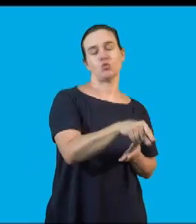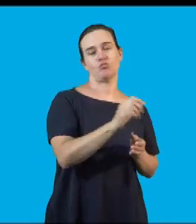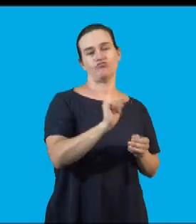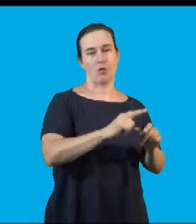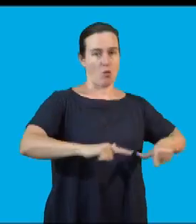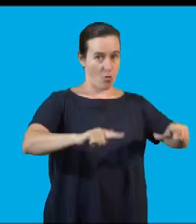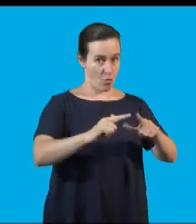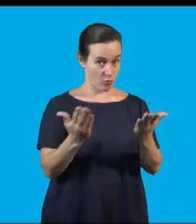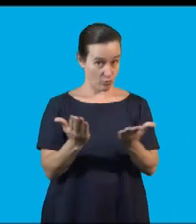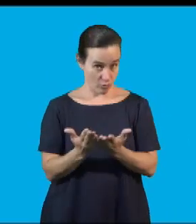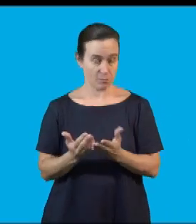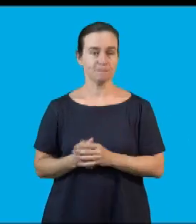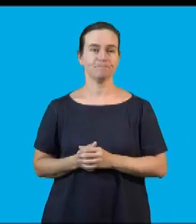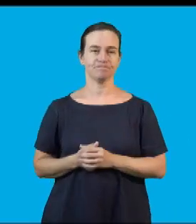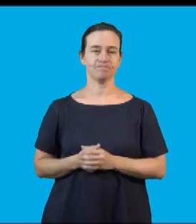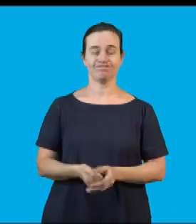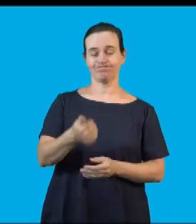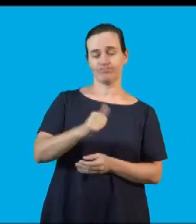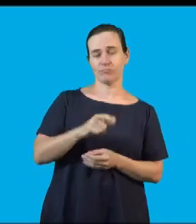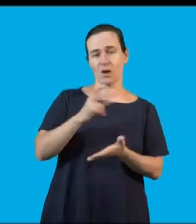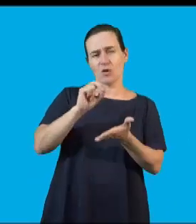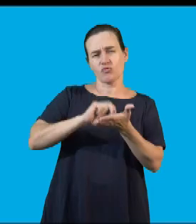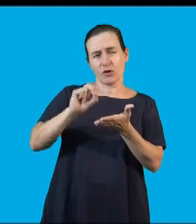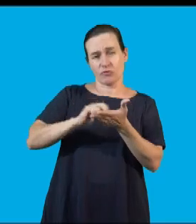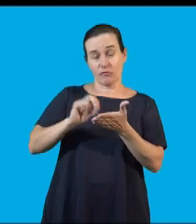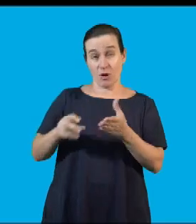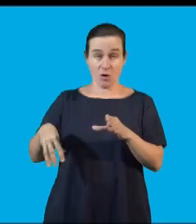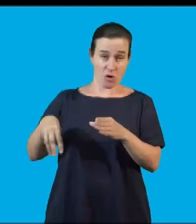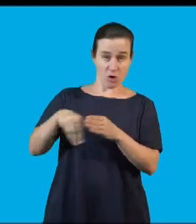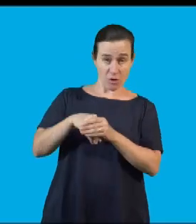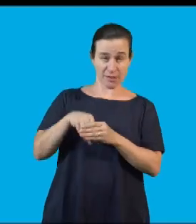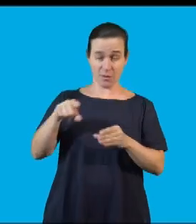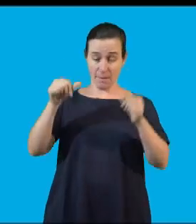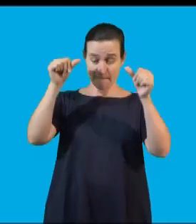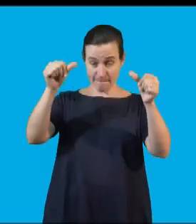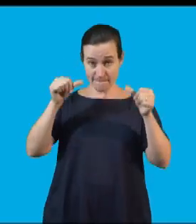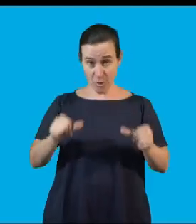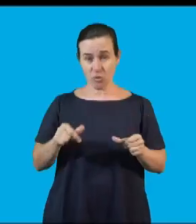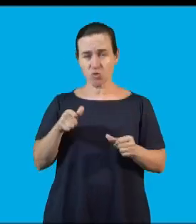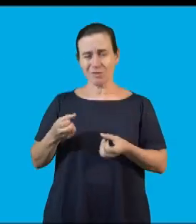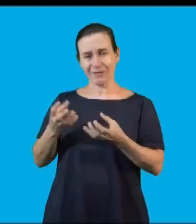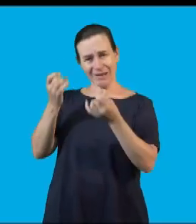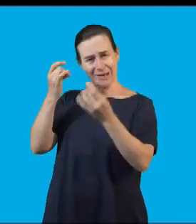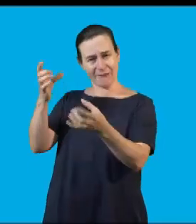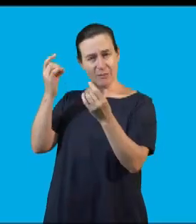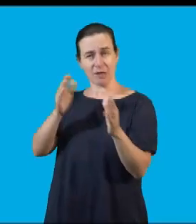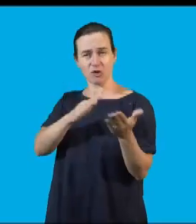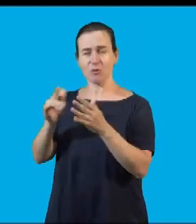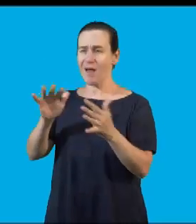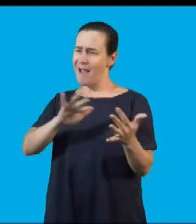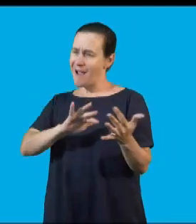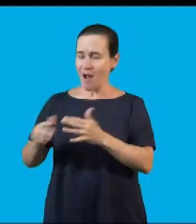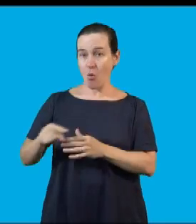a local school. Write the content of the poster that will inform the community of how to